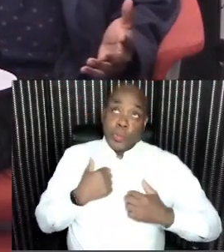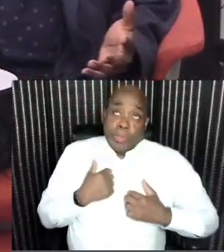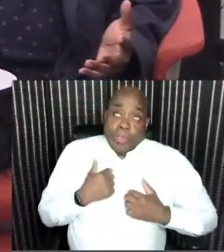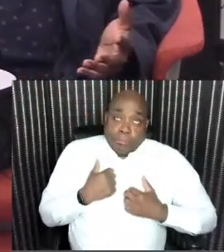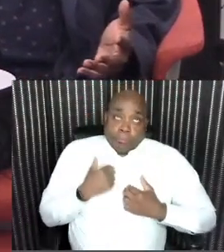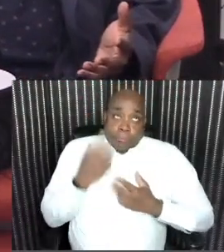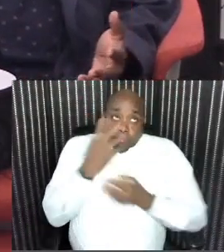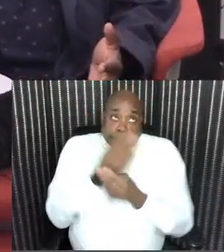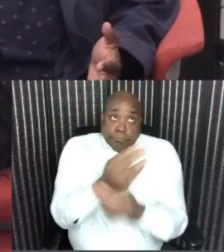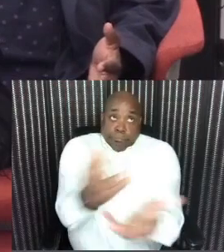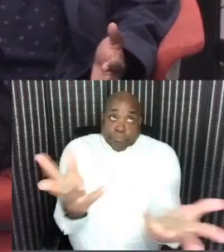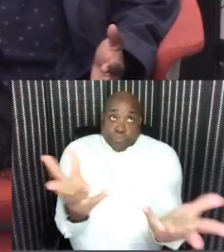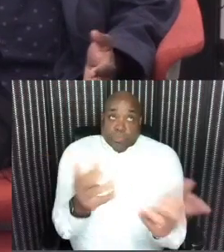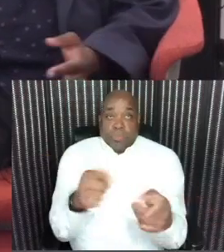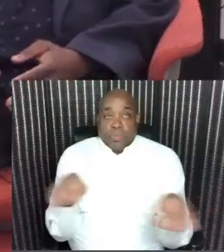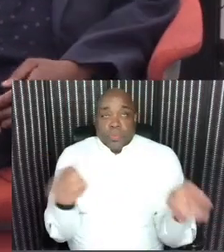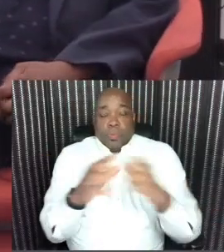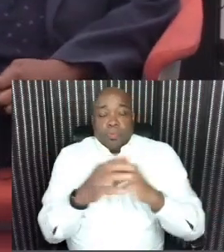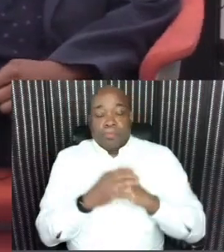He's so happy.